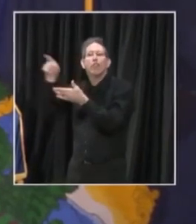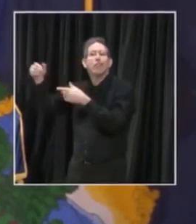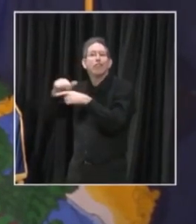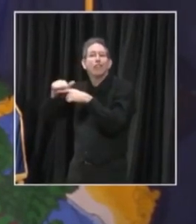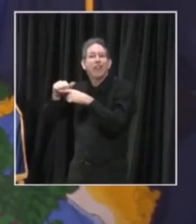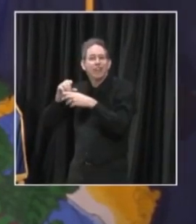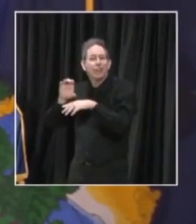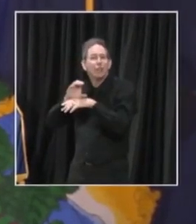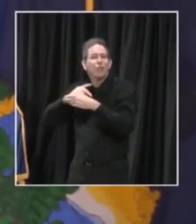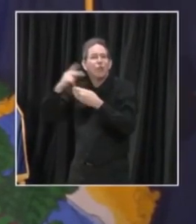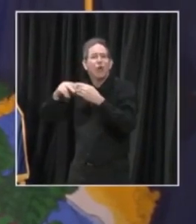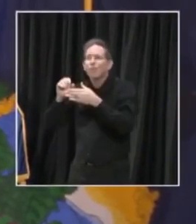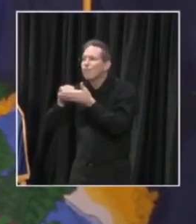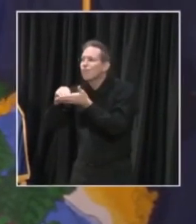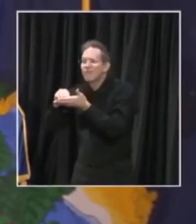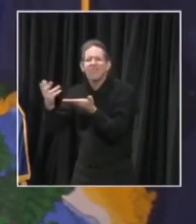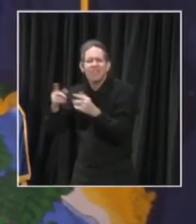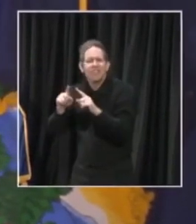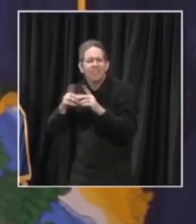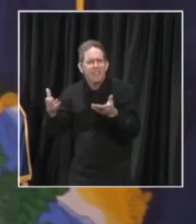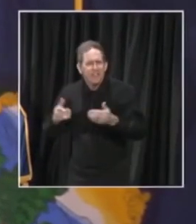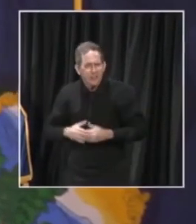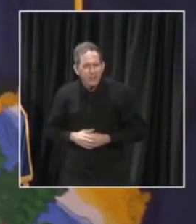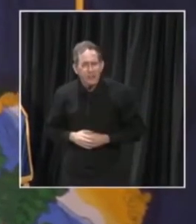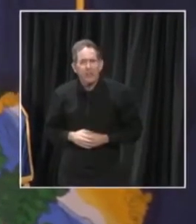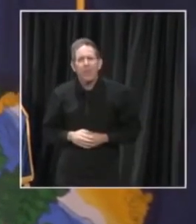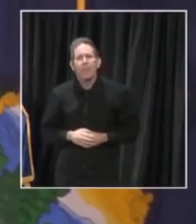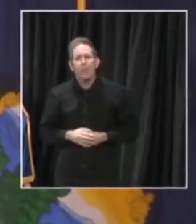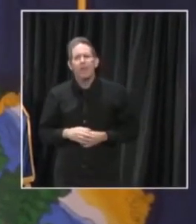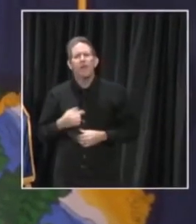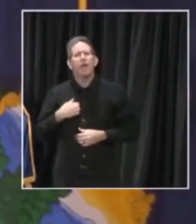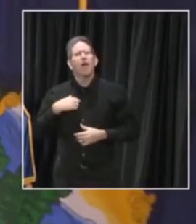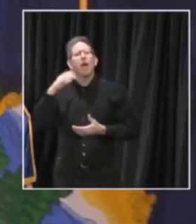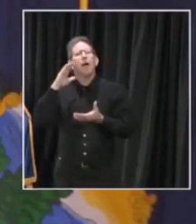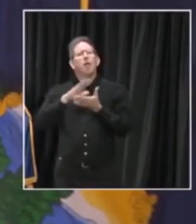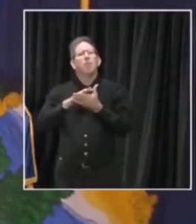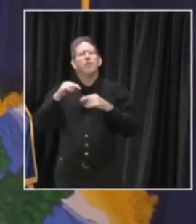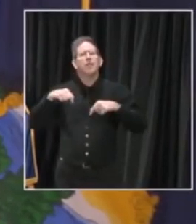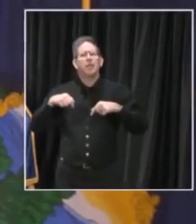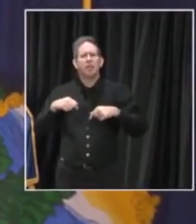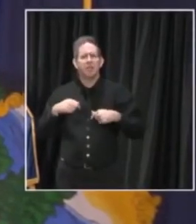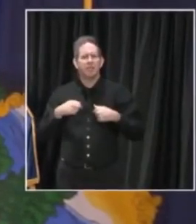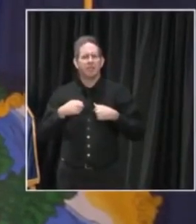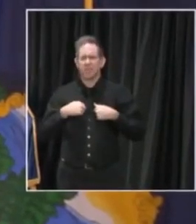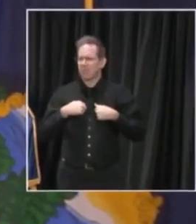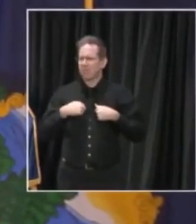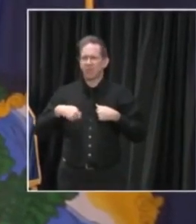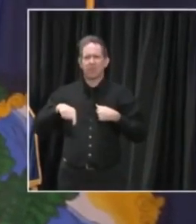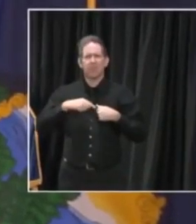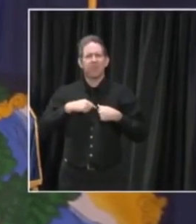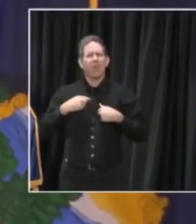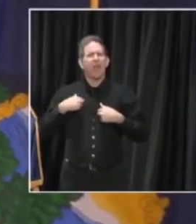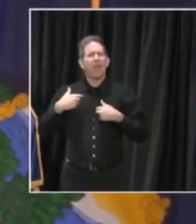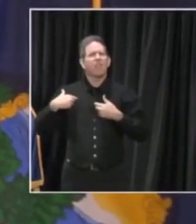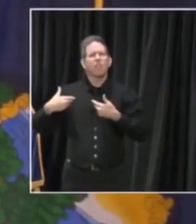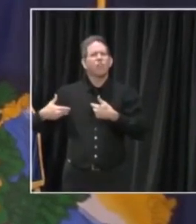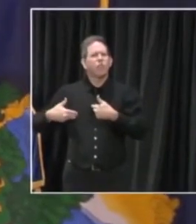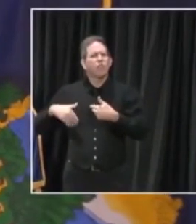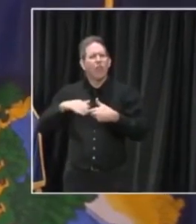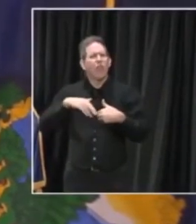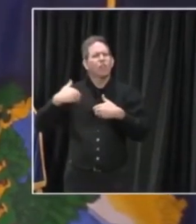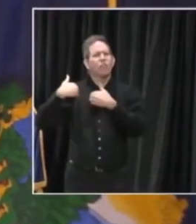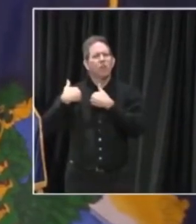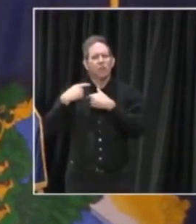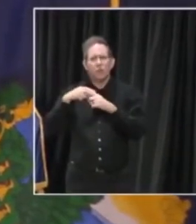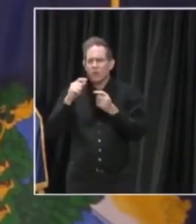believe we have a moral imperative to transform our education system to ensure every student has the same chance to